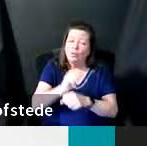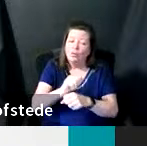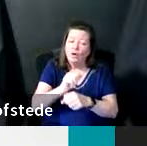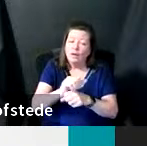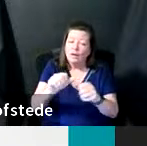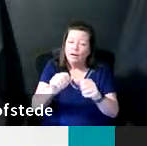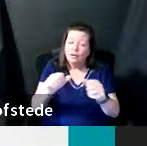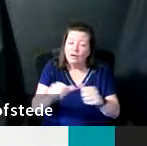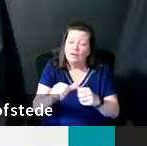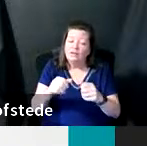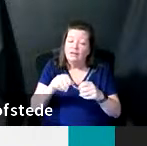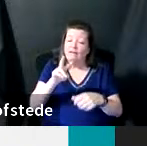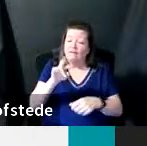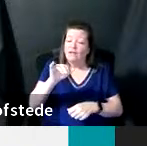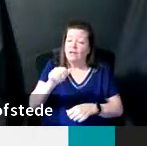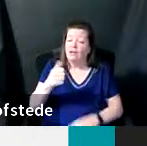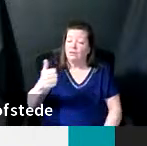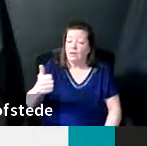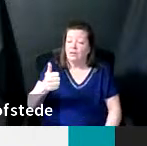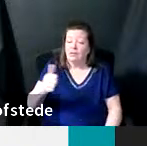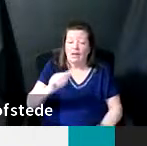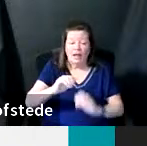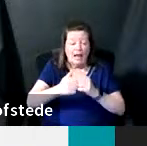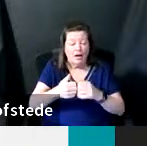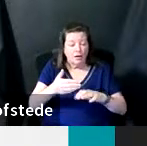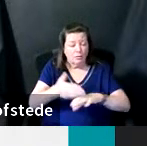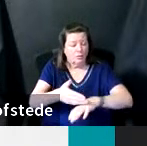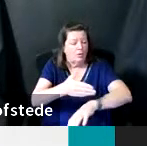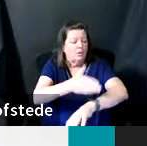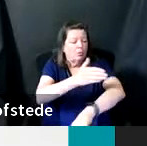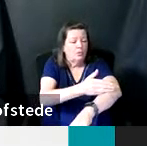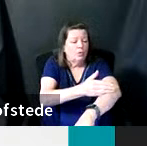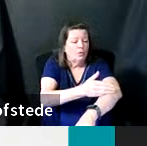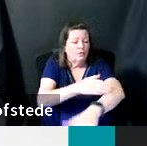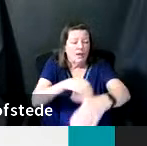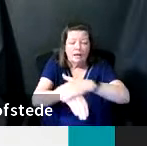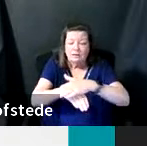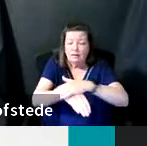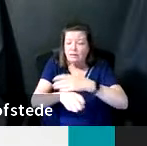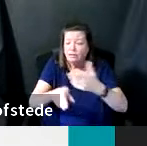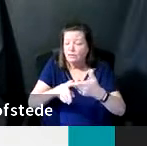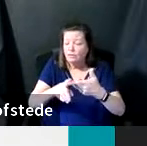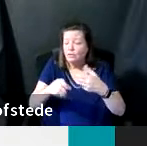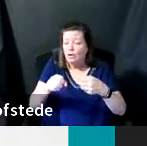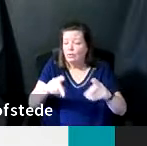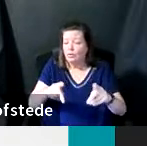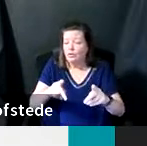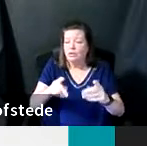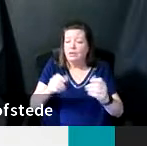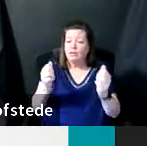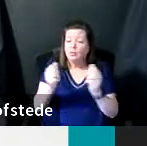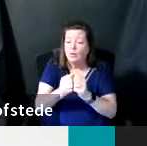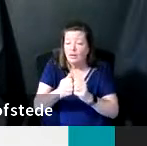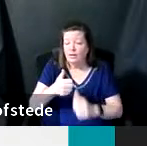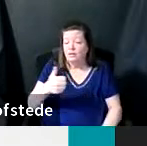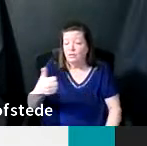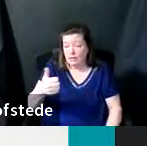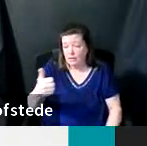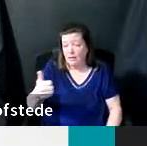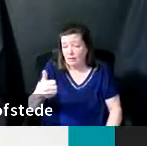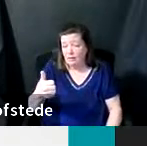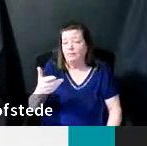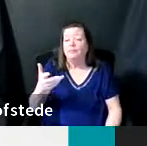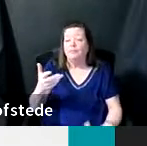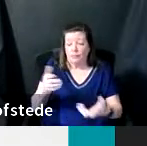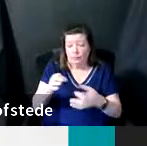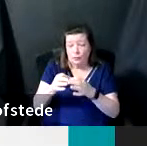transit network? How can we improve access to opportunities via transit? But I do want to be mindful of